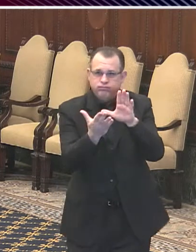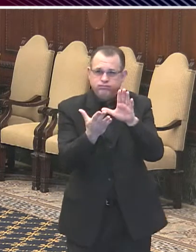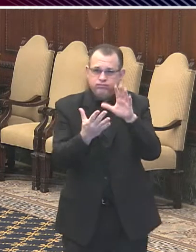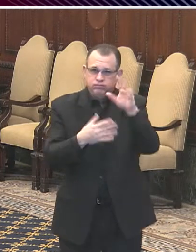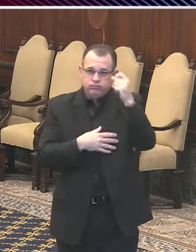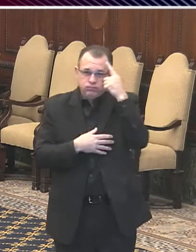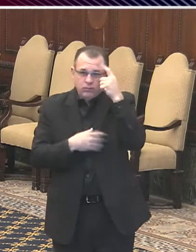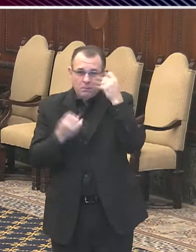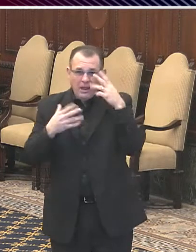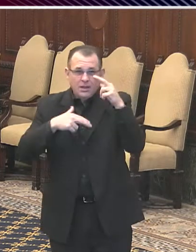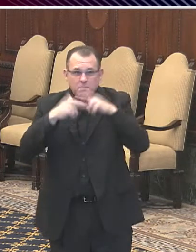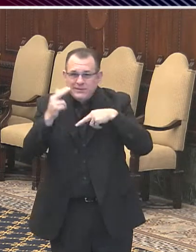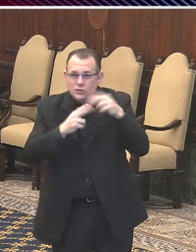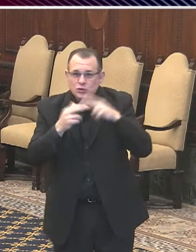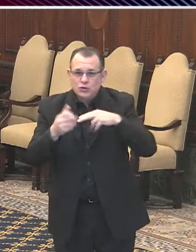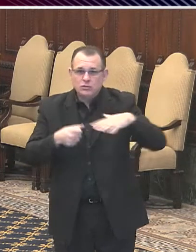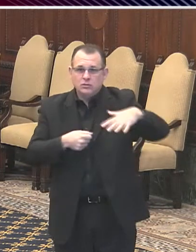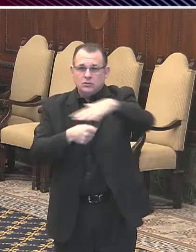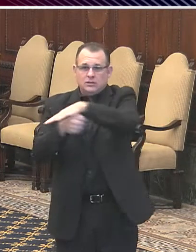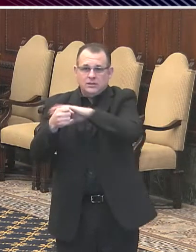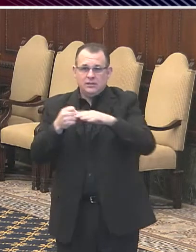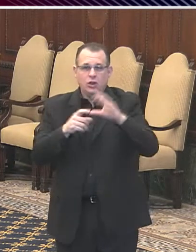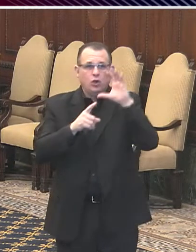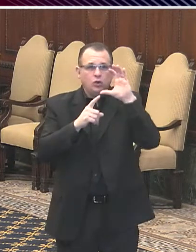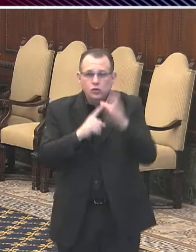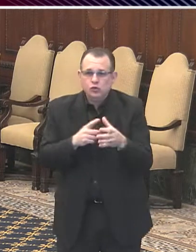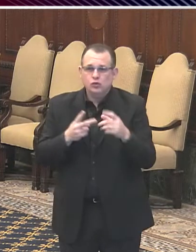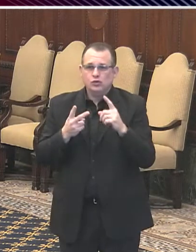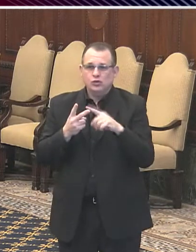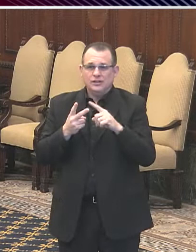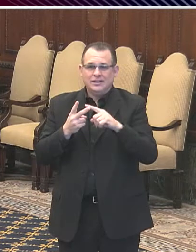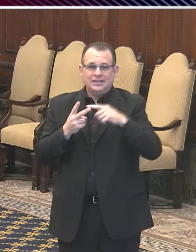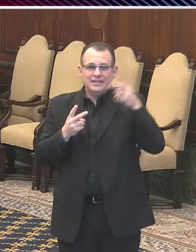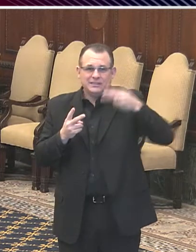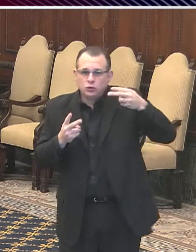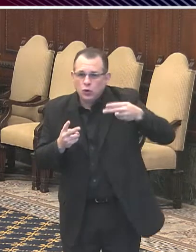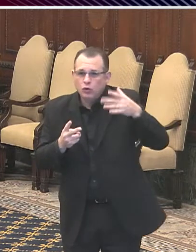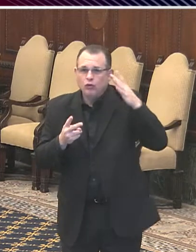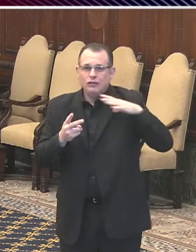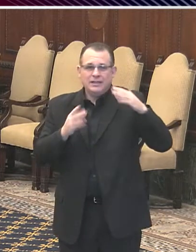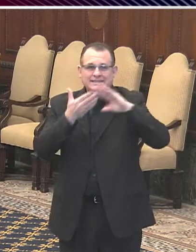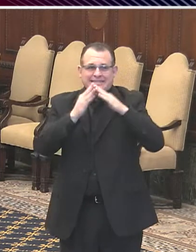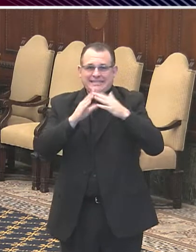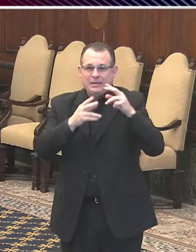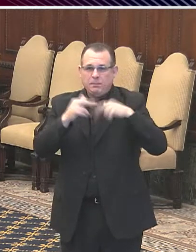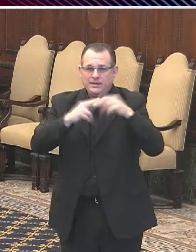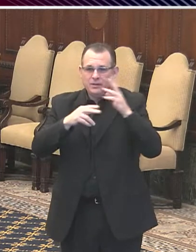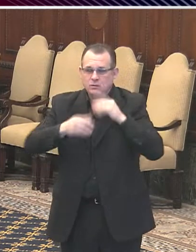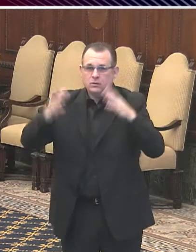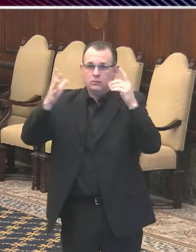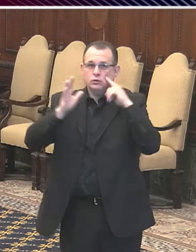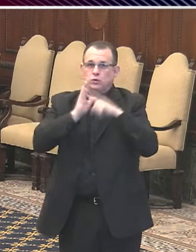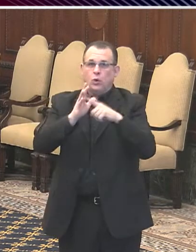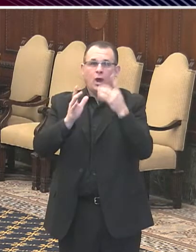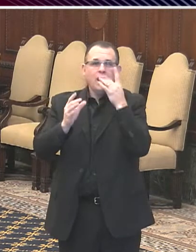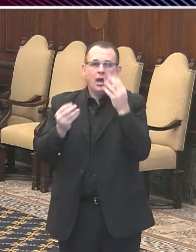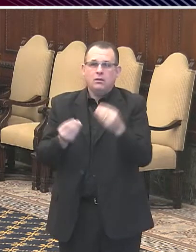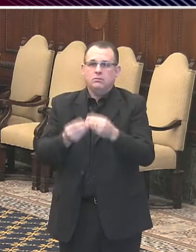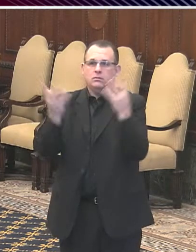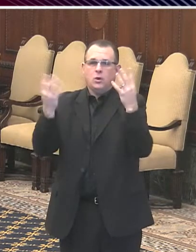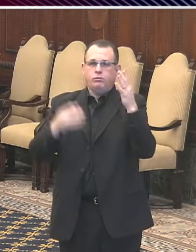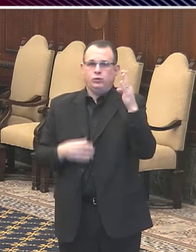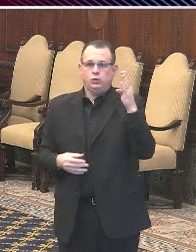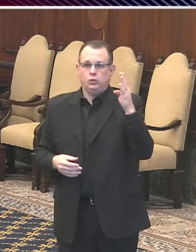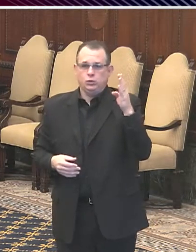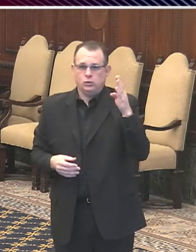tonight. This symbolic effort was organized by the Building Owners and Managers Association of Philadelphia, the Parkway